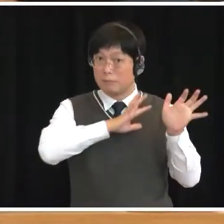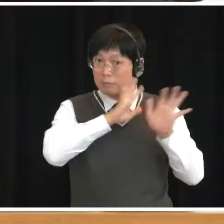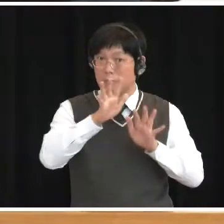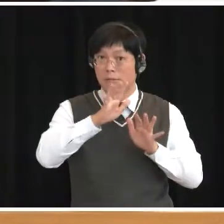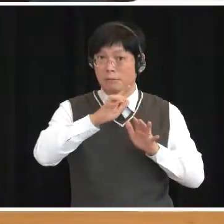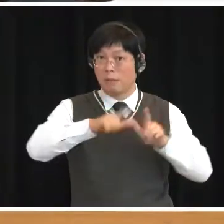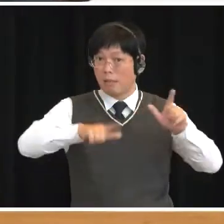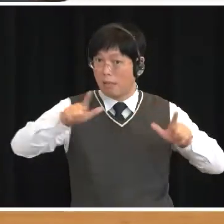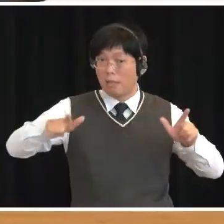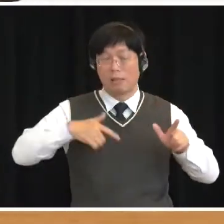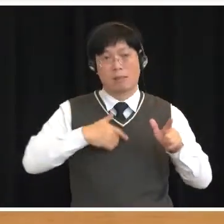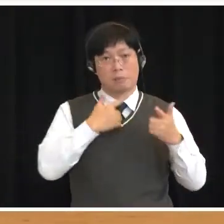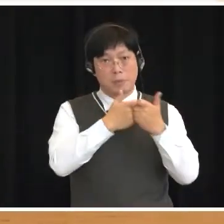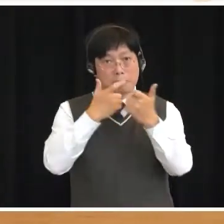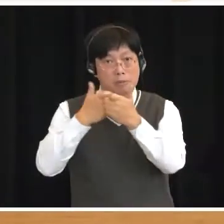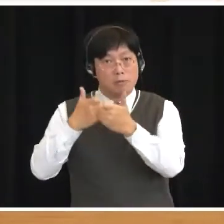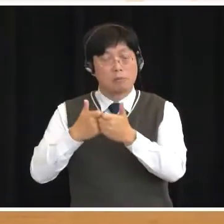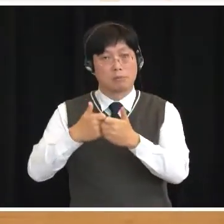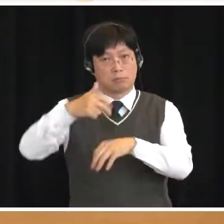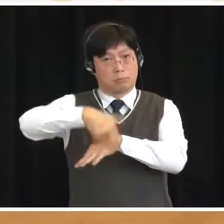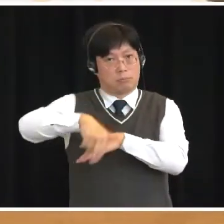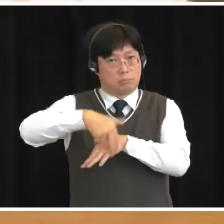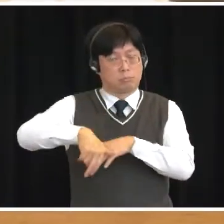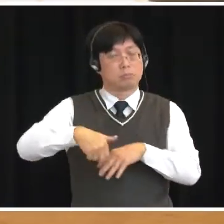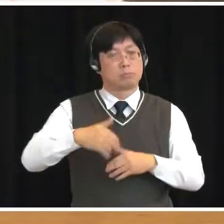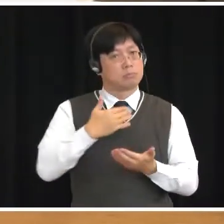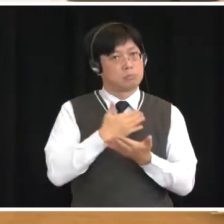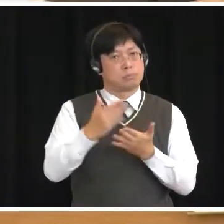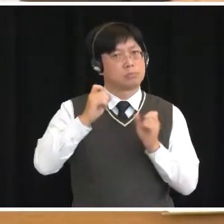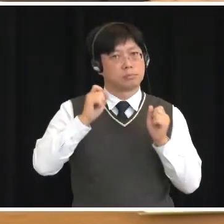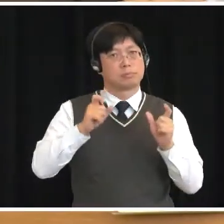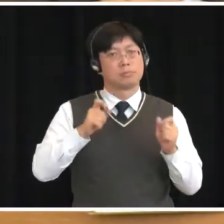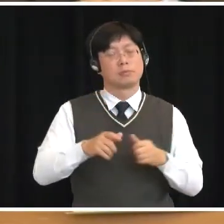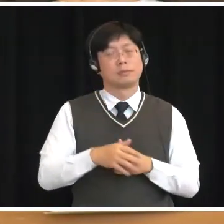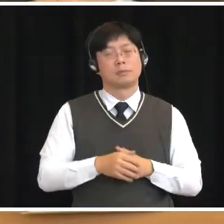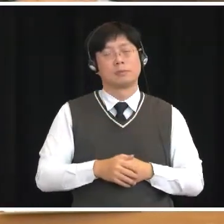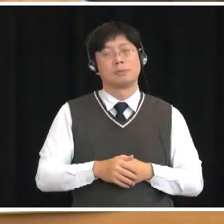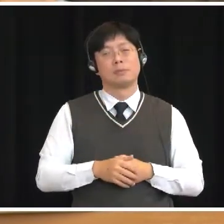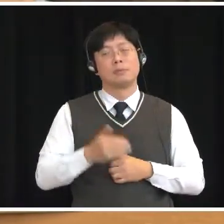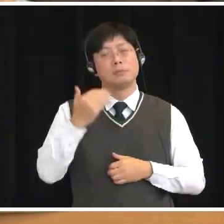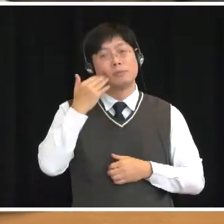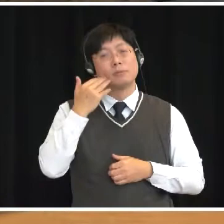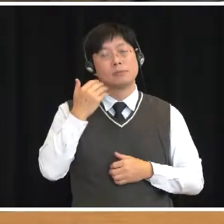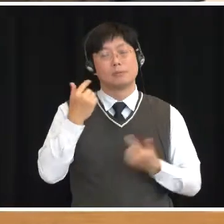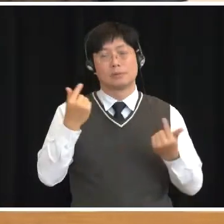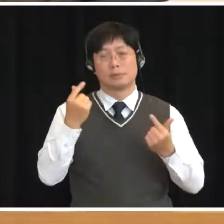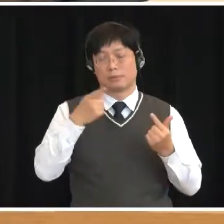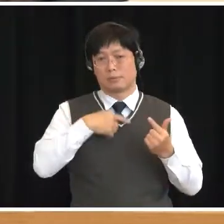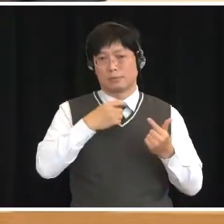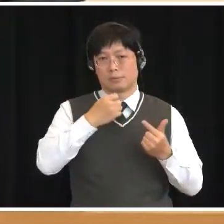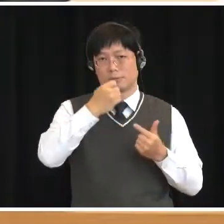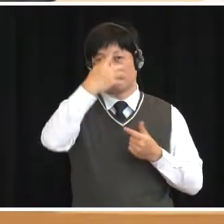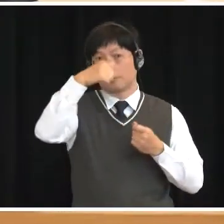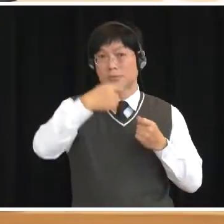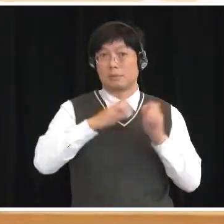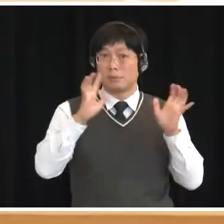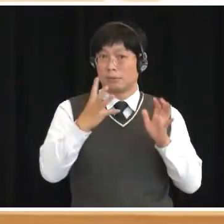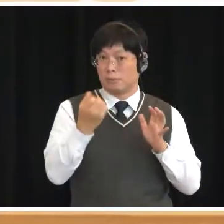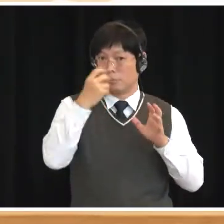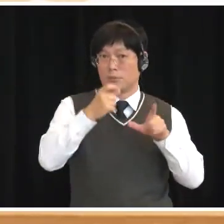Therefore, I believe best interest may vary depending on individual child's